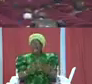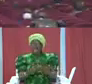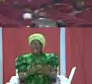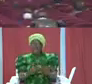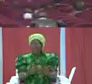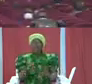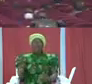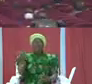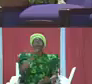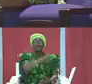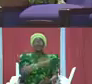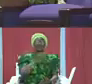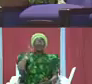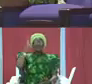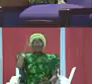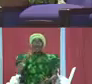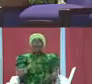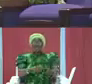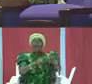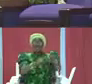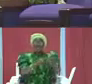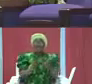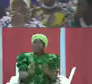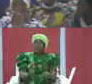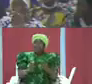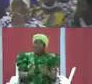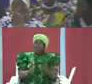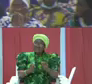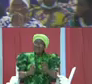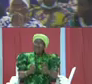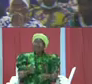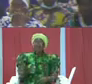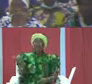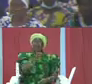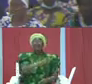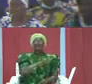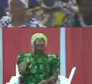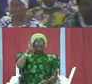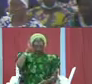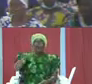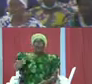you will run fast, you will end well.